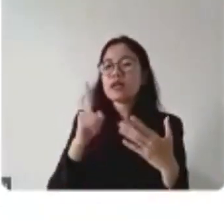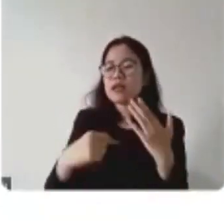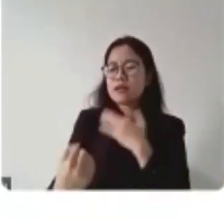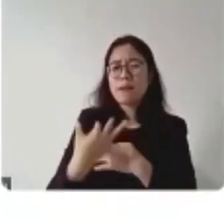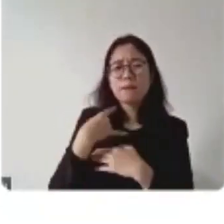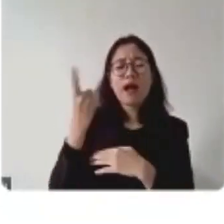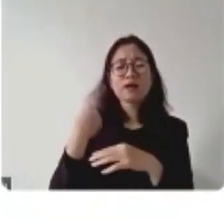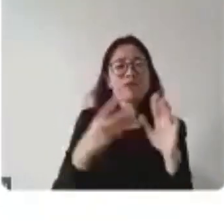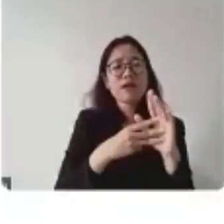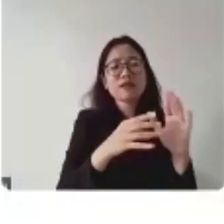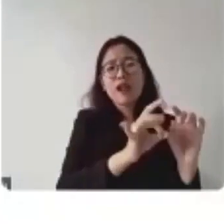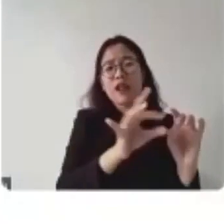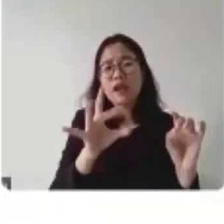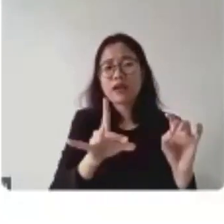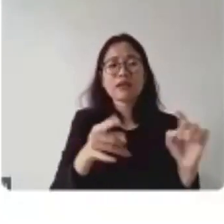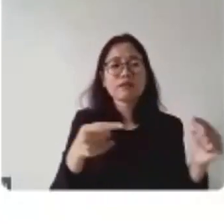pollution and climate.